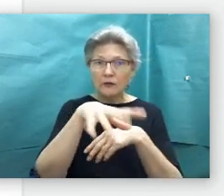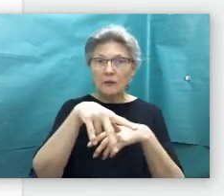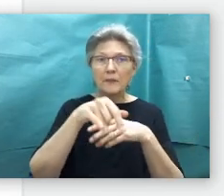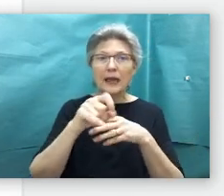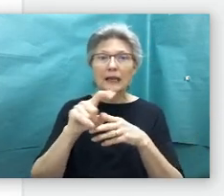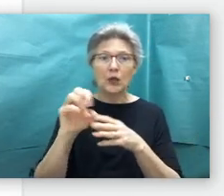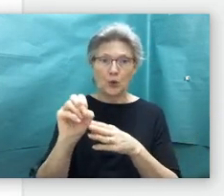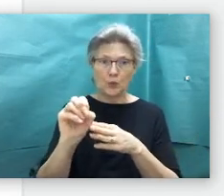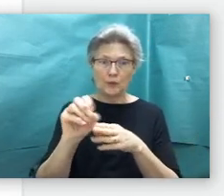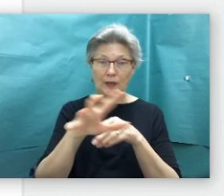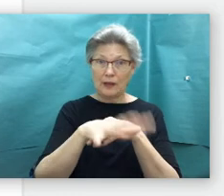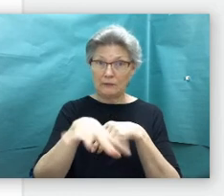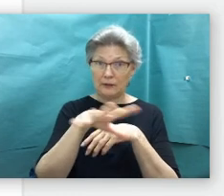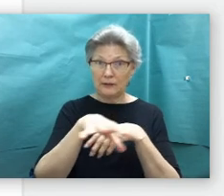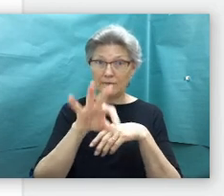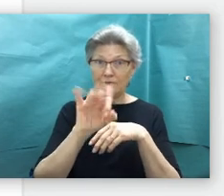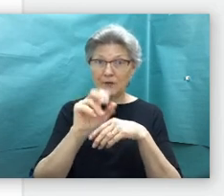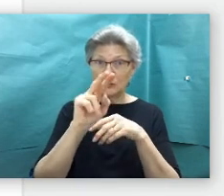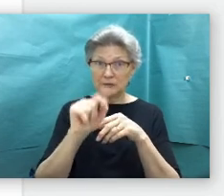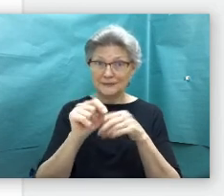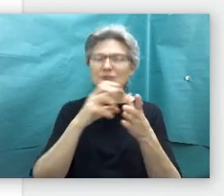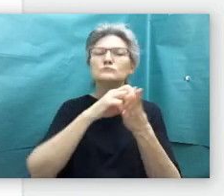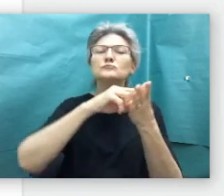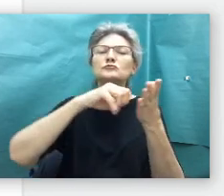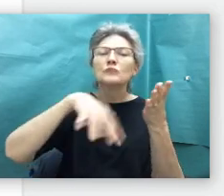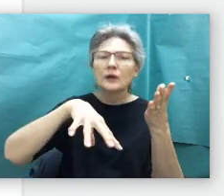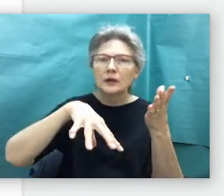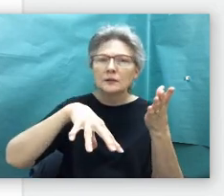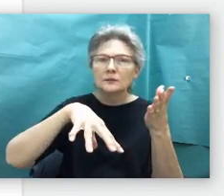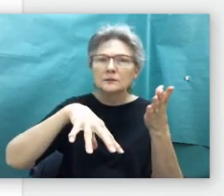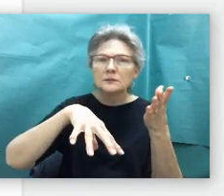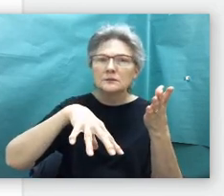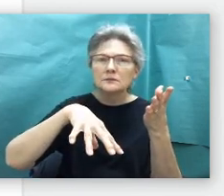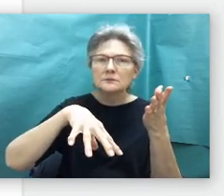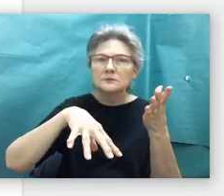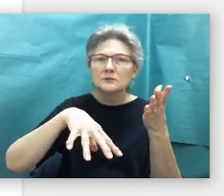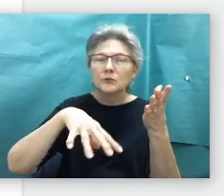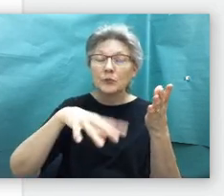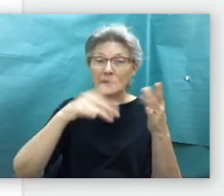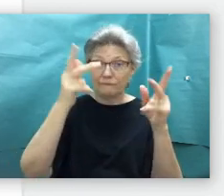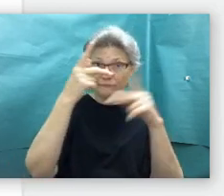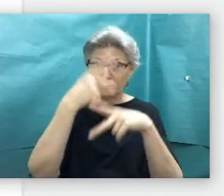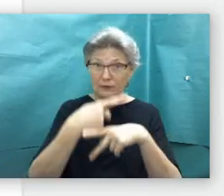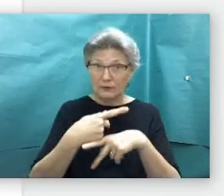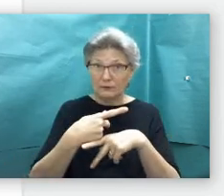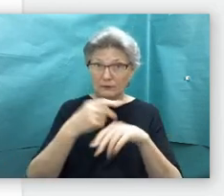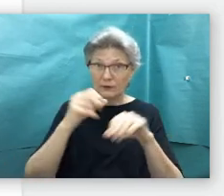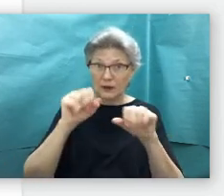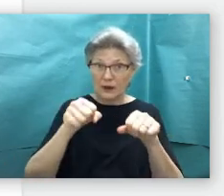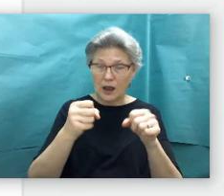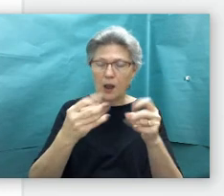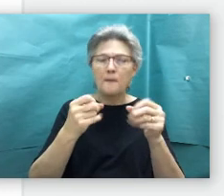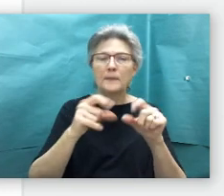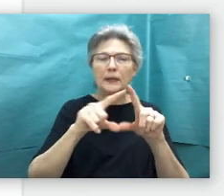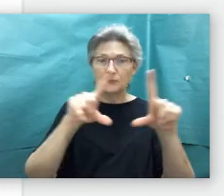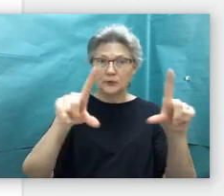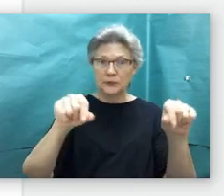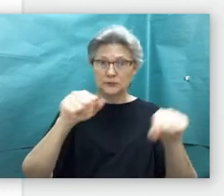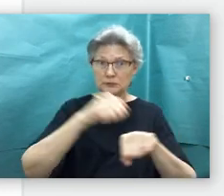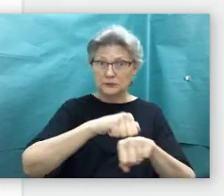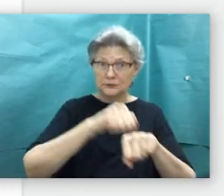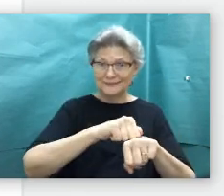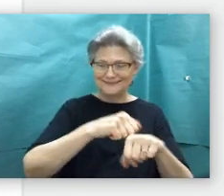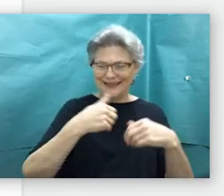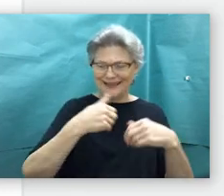patio and the area of the fountain and subtract them. So then we could figure out how many bricks